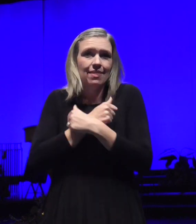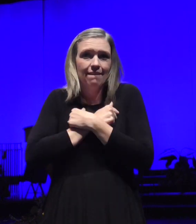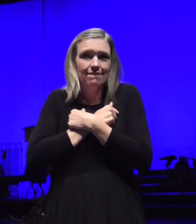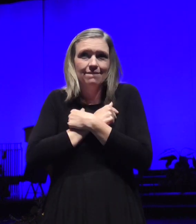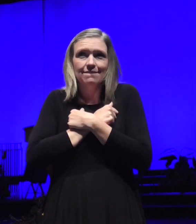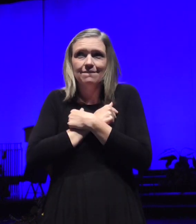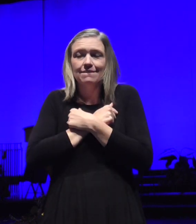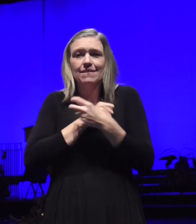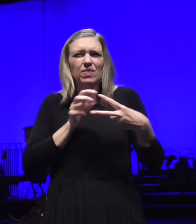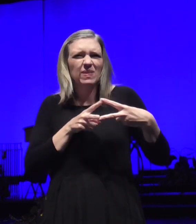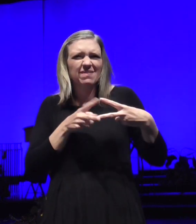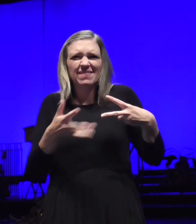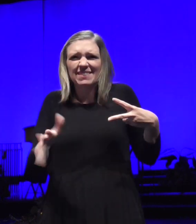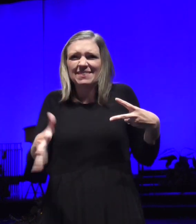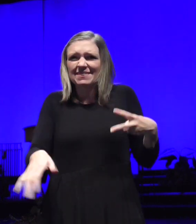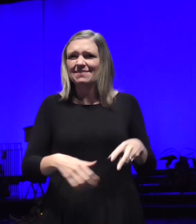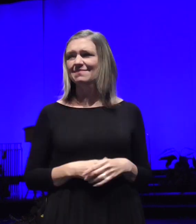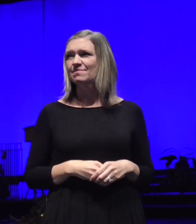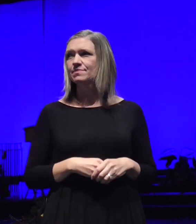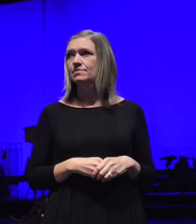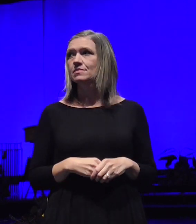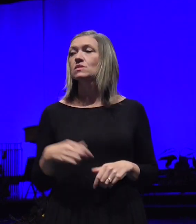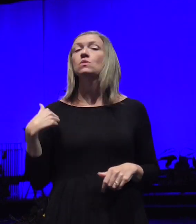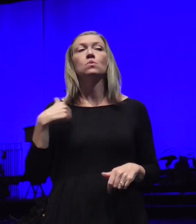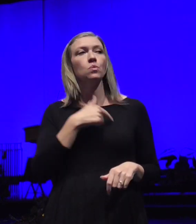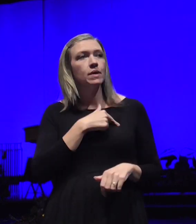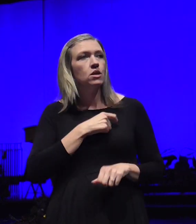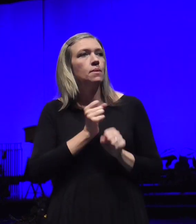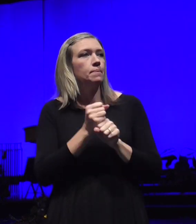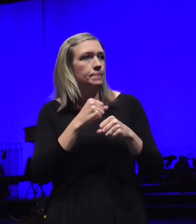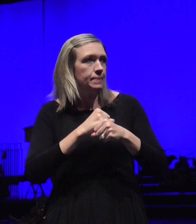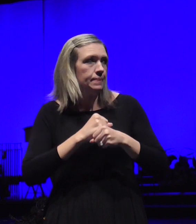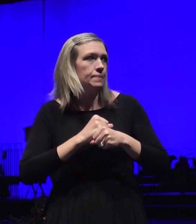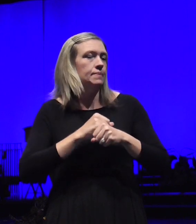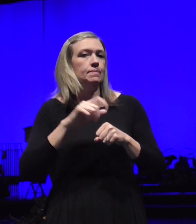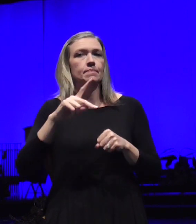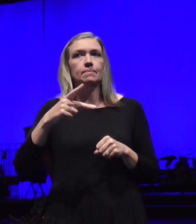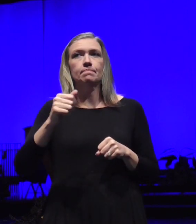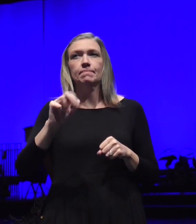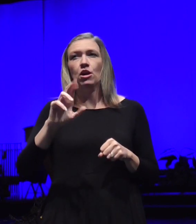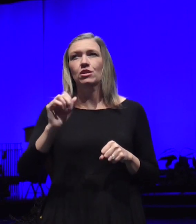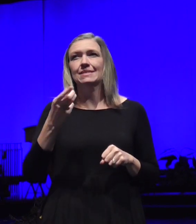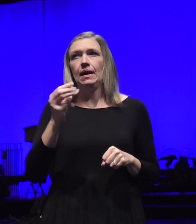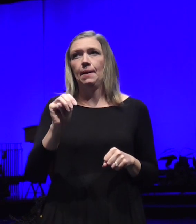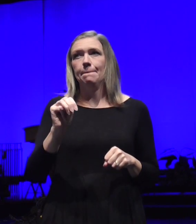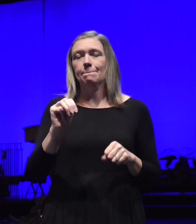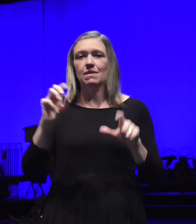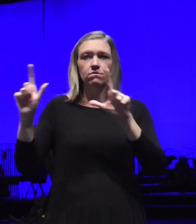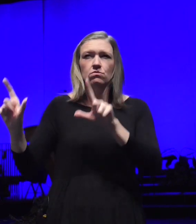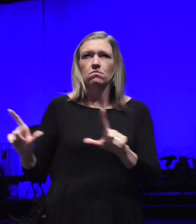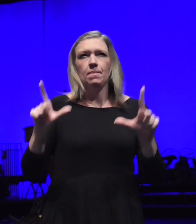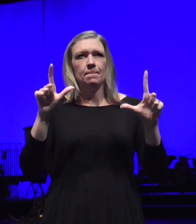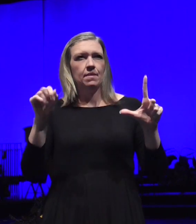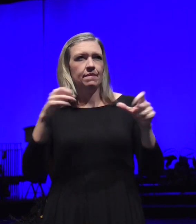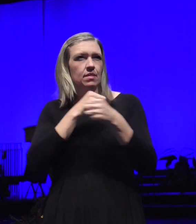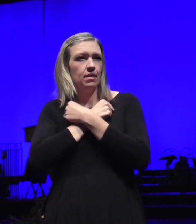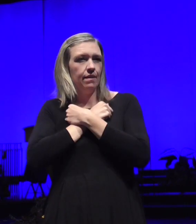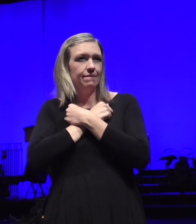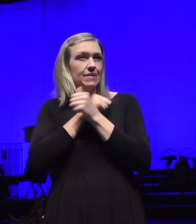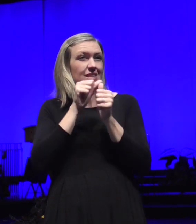So we are building a paradigm of love. And each one of us, we're a part of